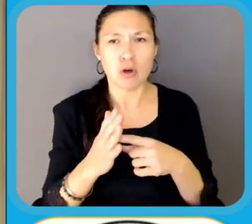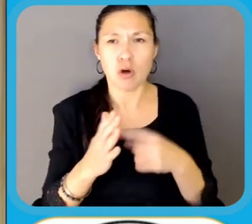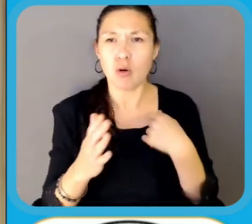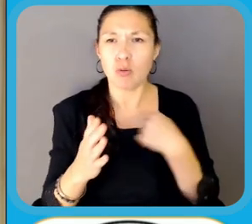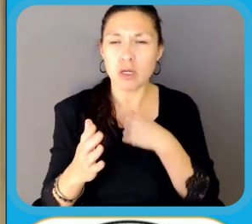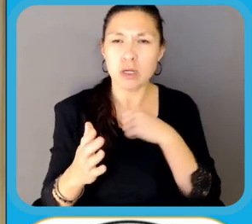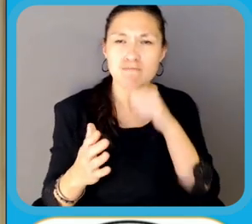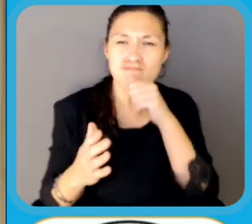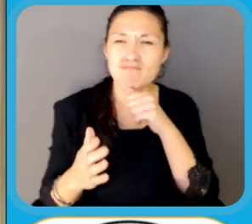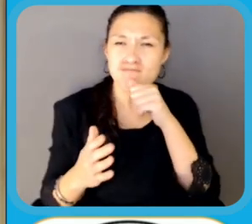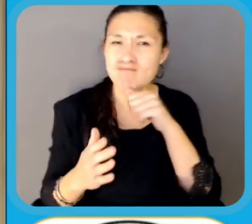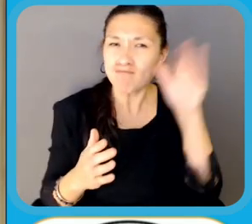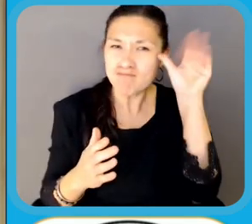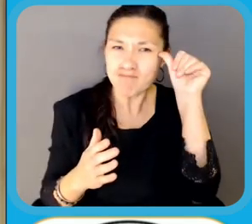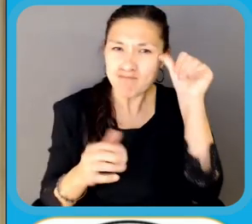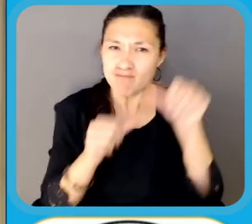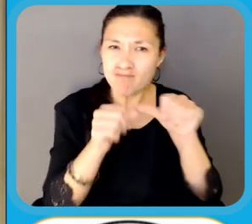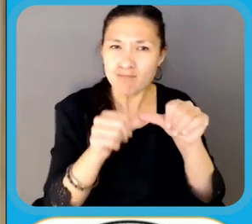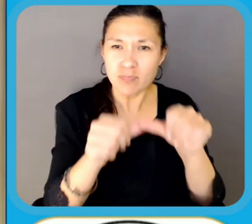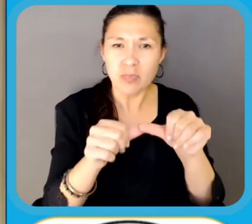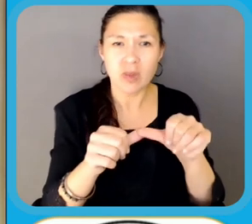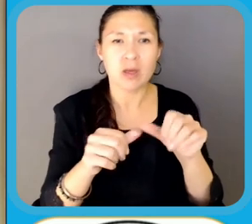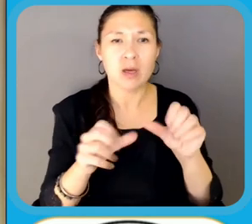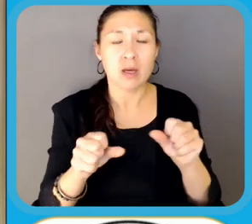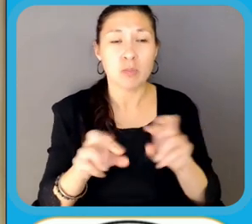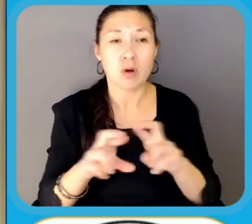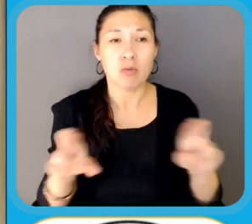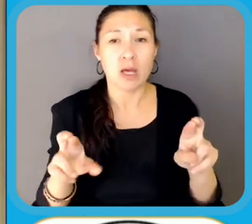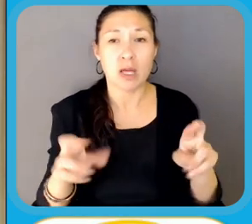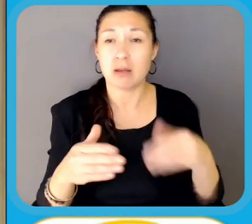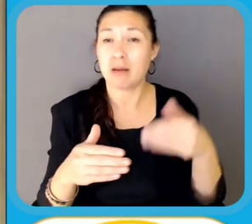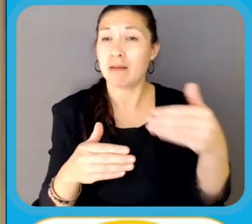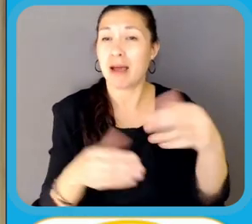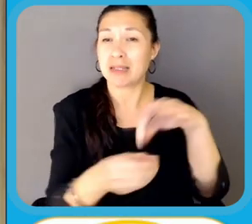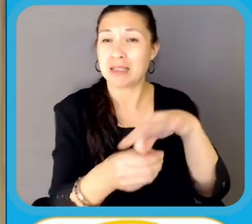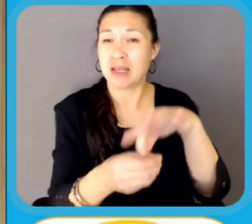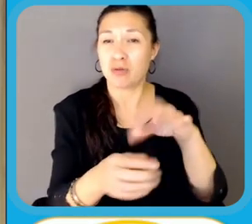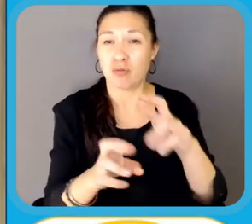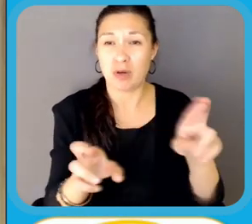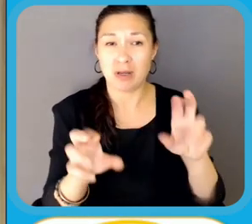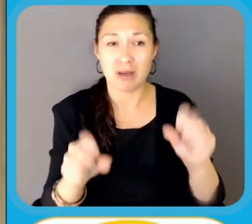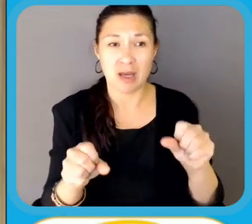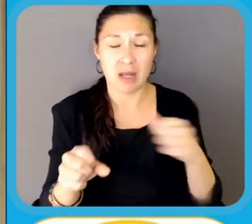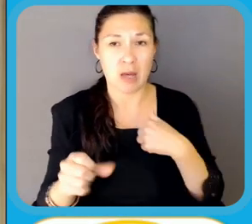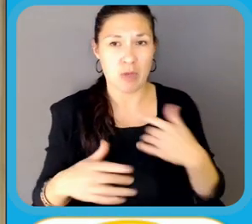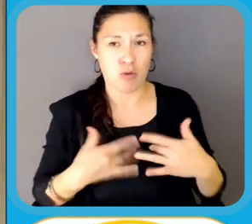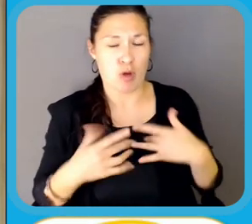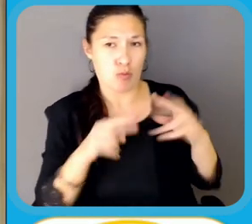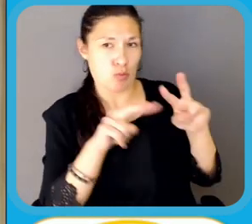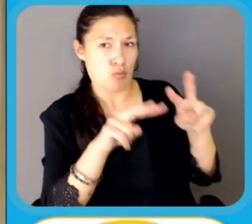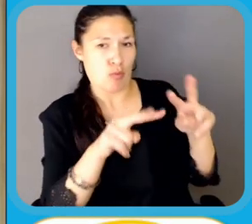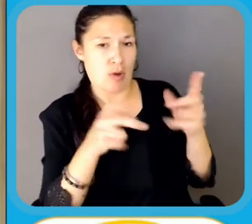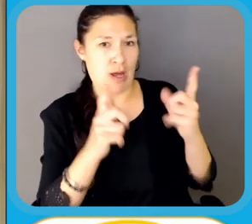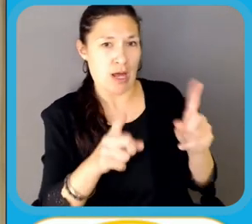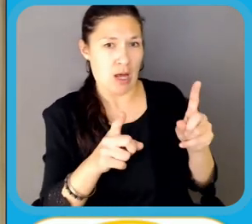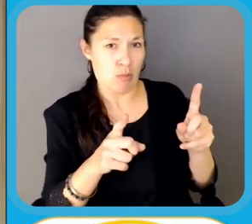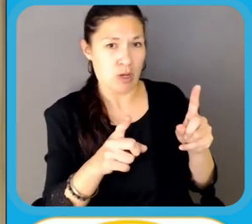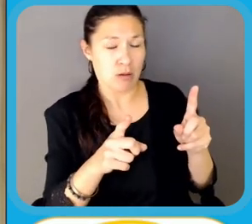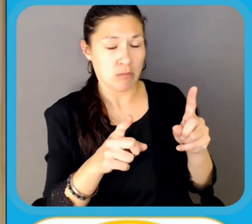to get us ready for our next election. I'm excited for what is to come since I know we are California strong. On